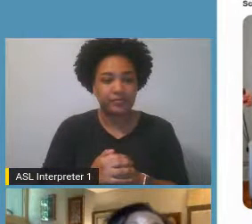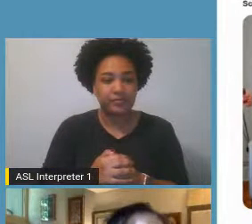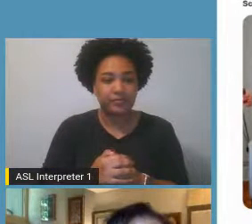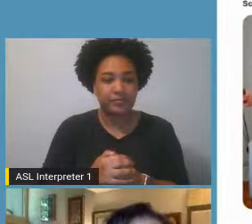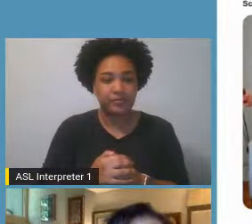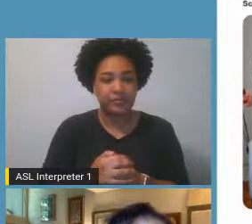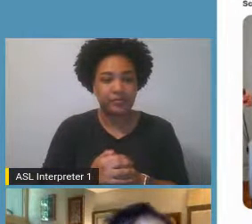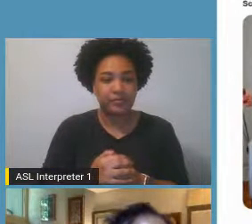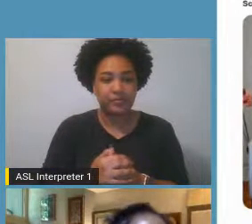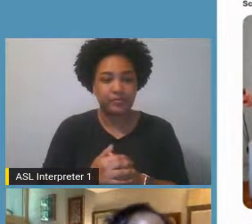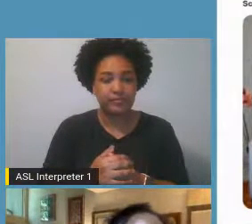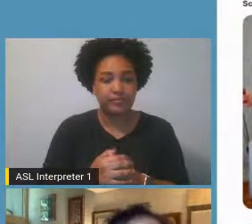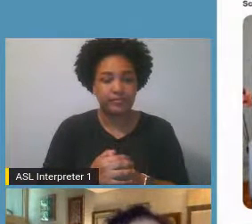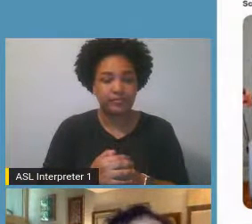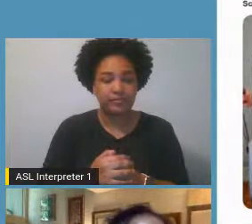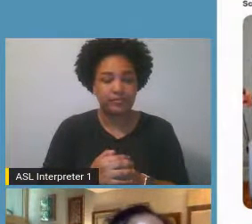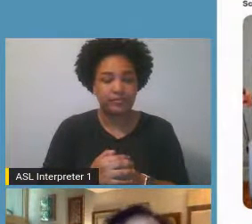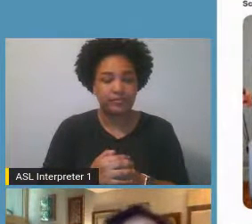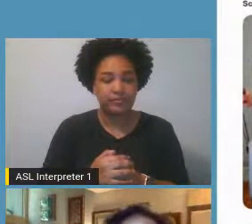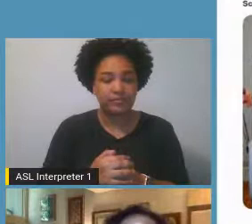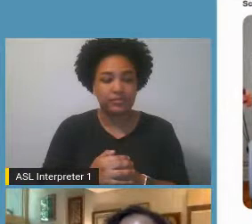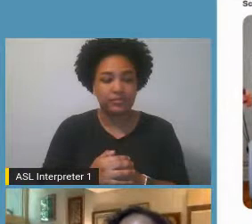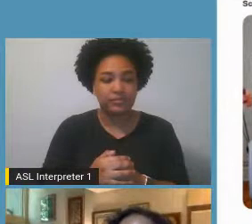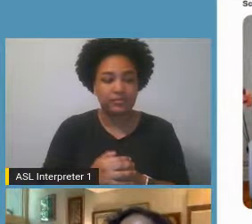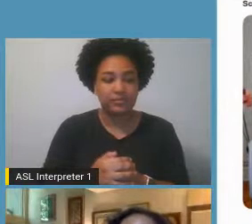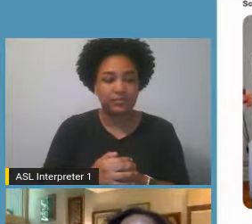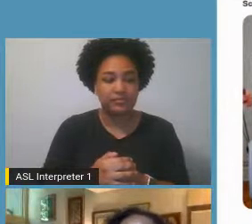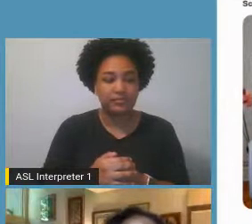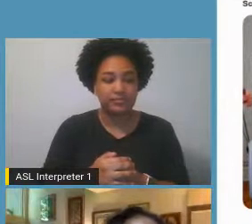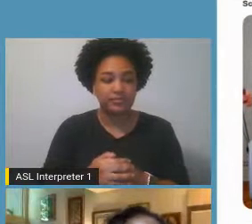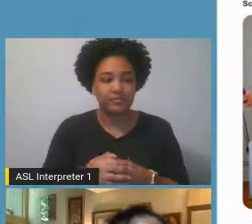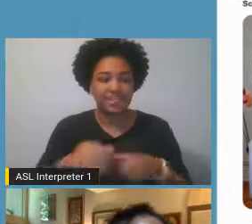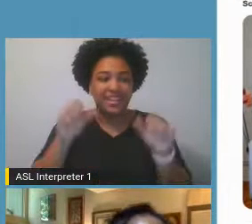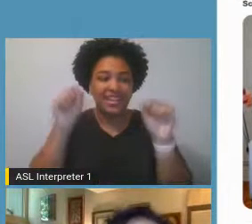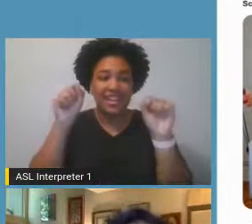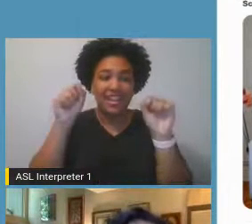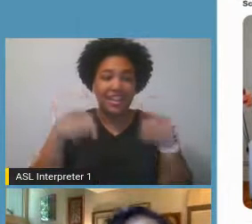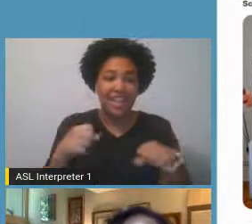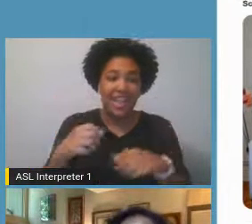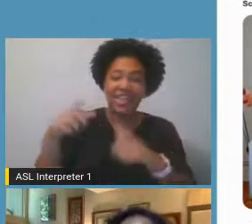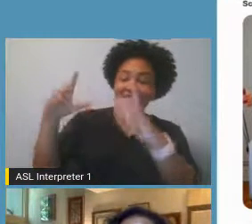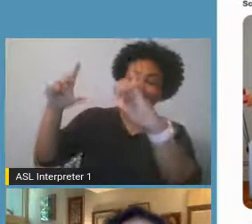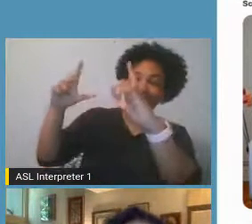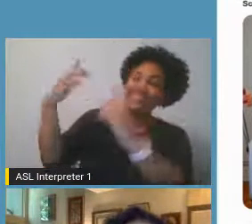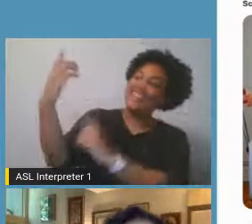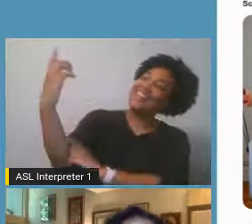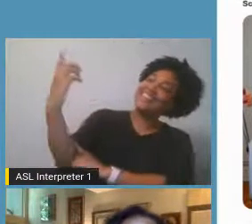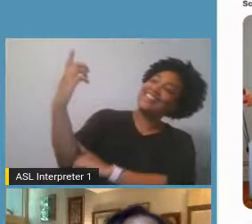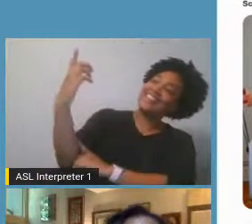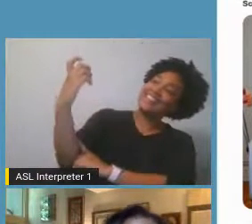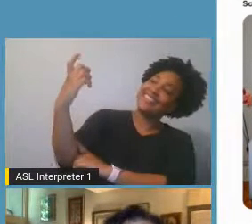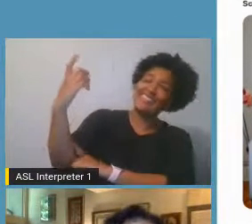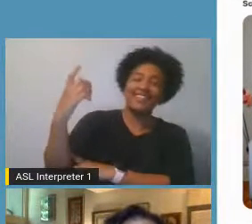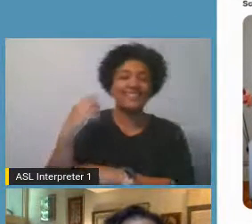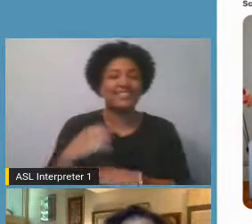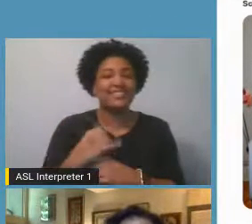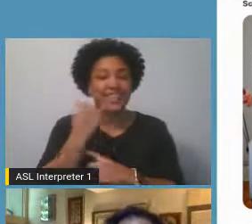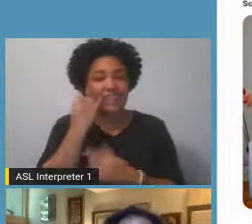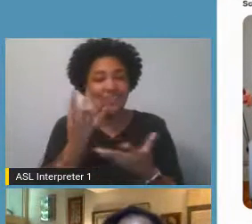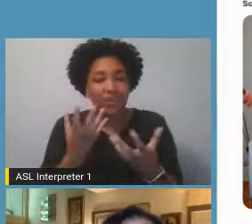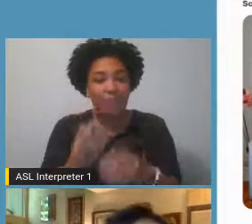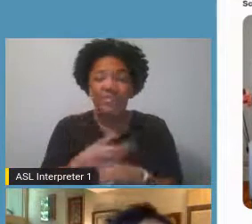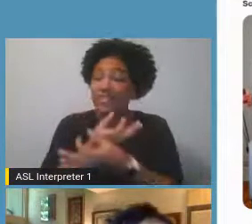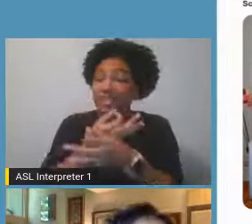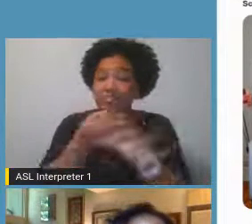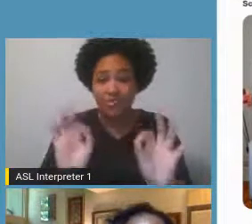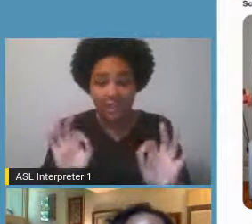sort of a remedy for that. So the Google Art and Culture website, you know, it's funded and it's open resource and it's free. And if